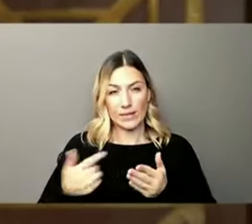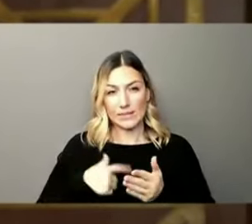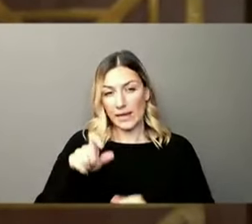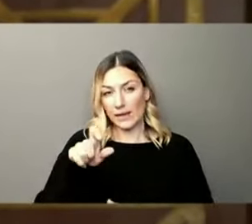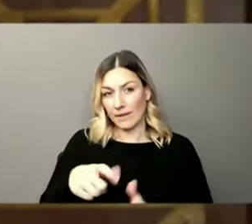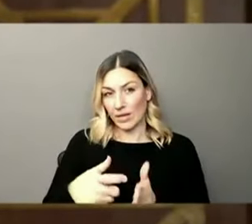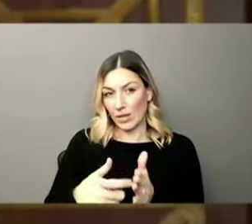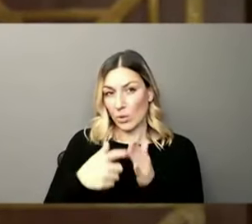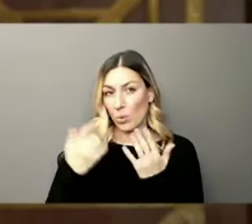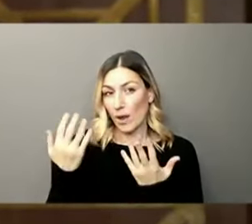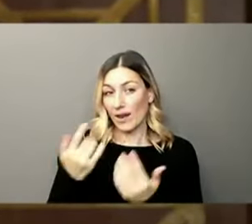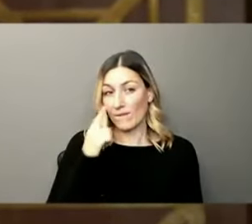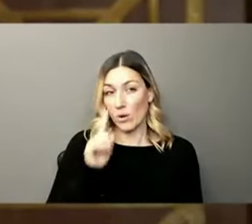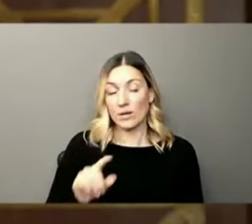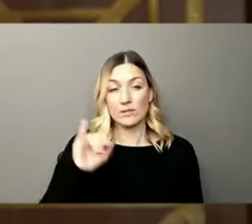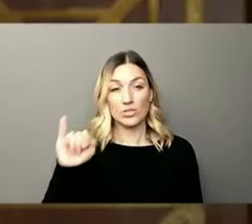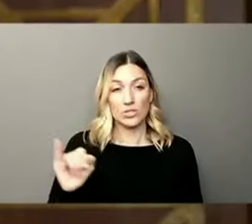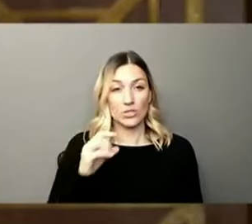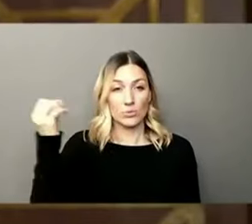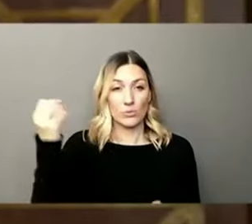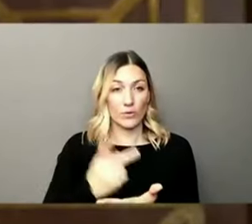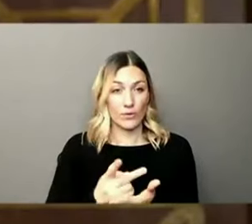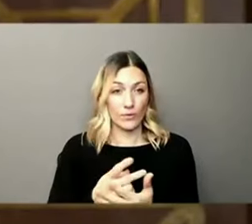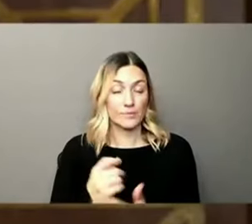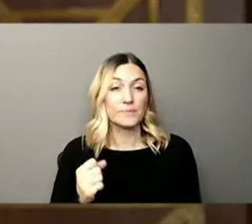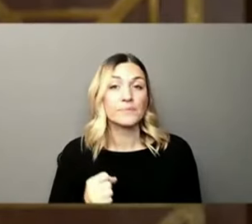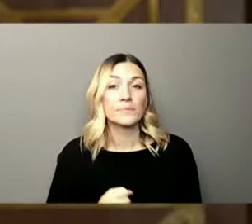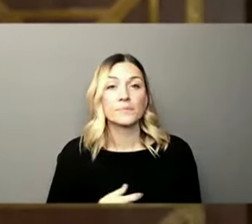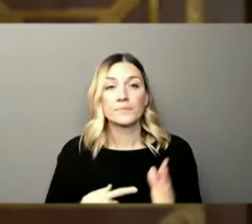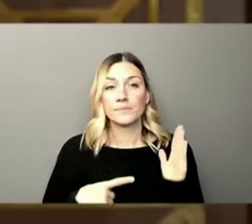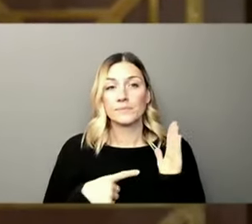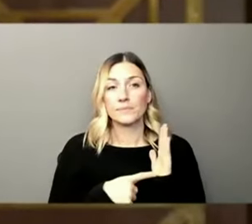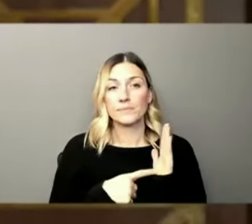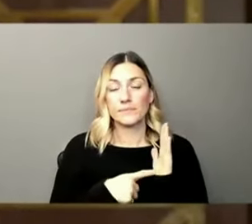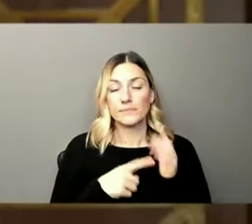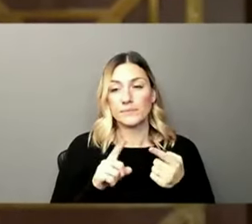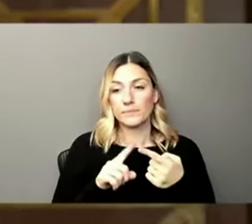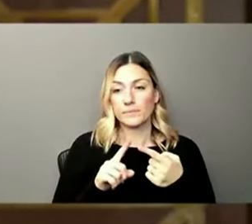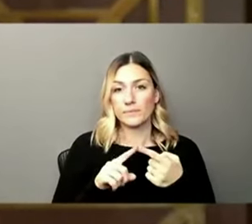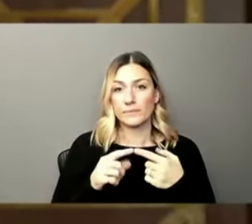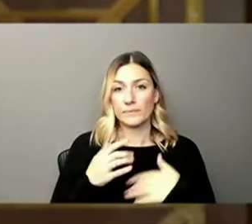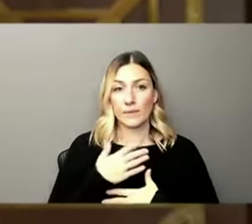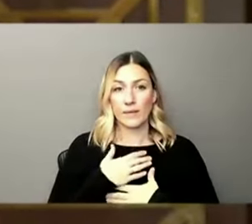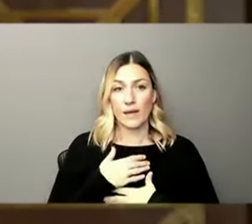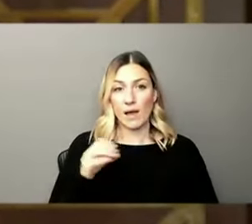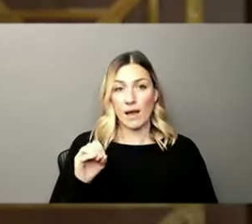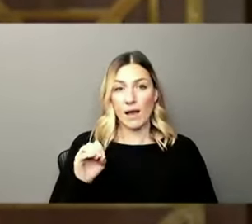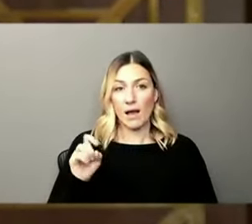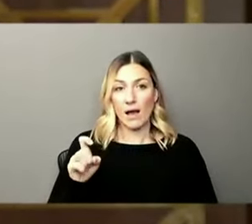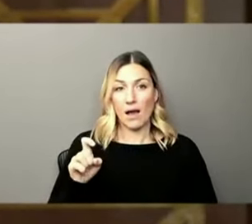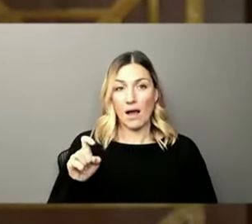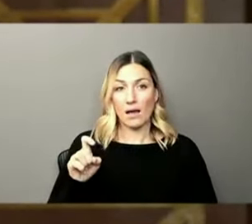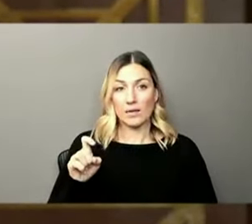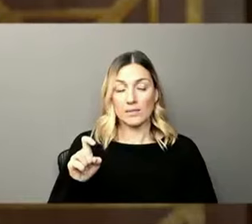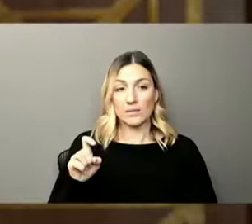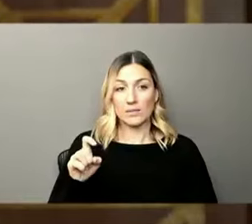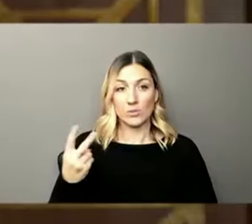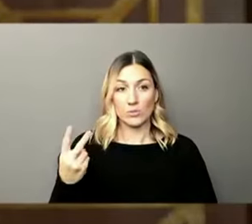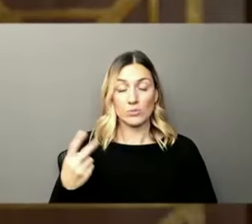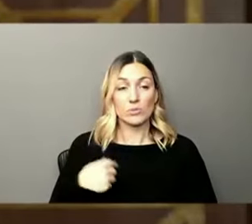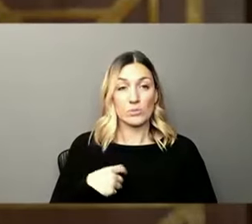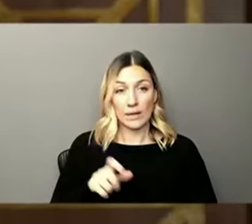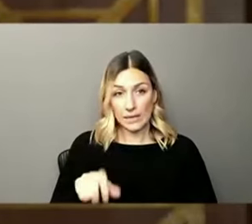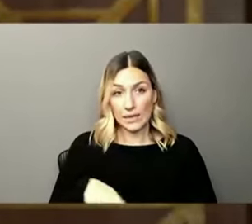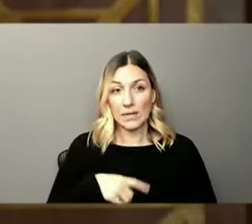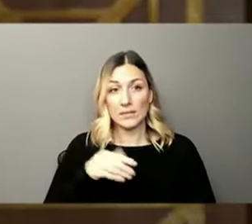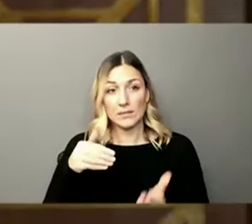the insurance to approve it. One example is I need oxygen at night, and my doctor ordered it in